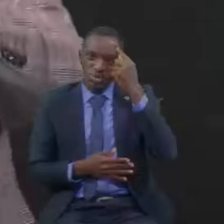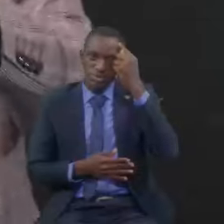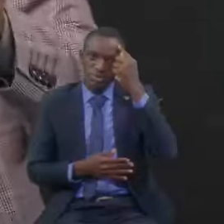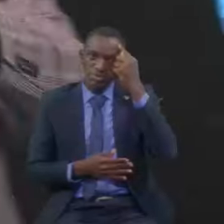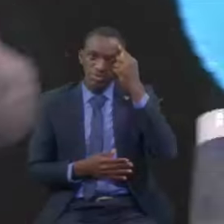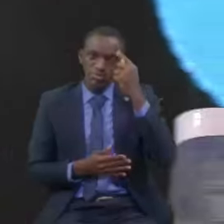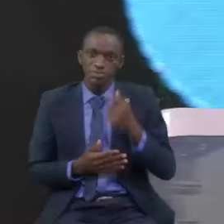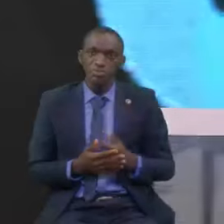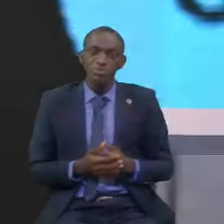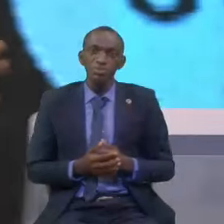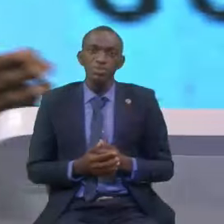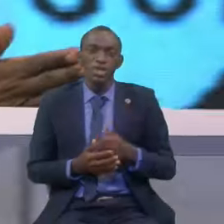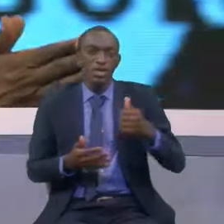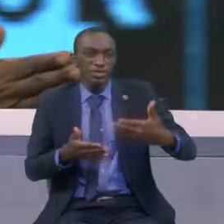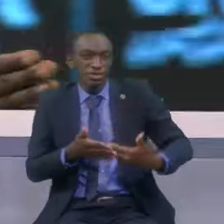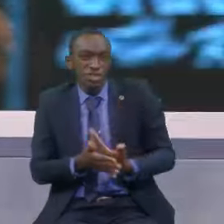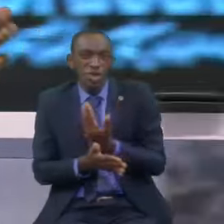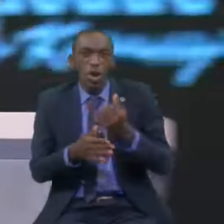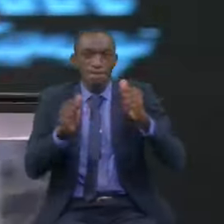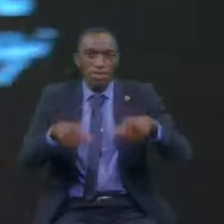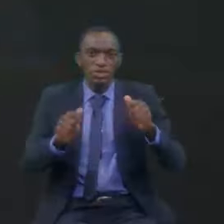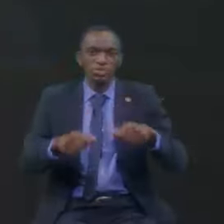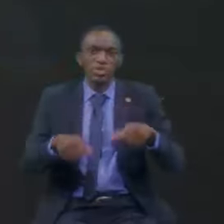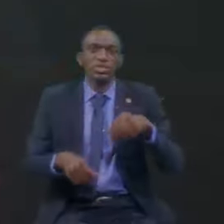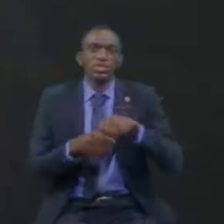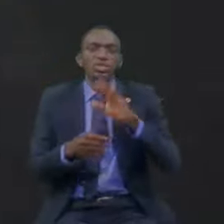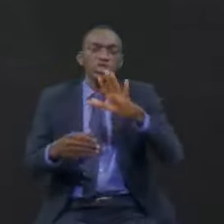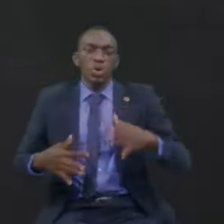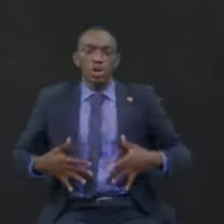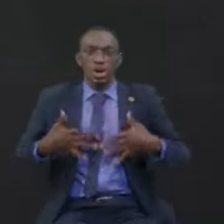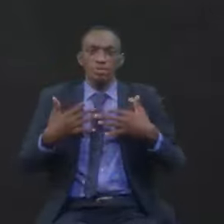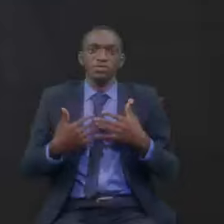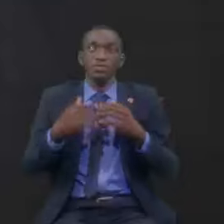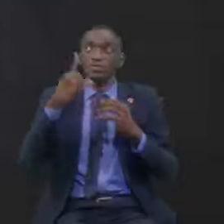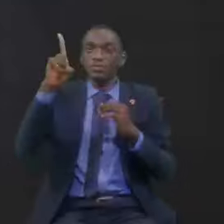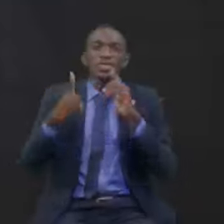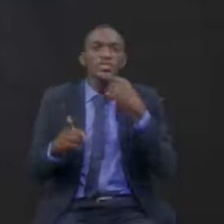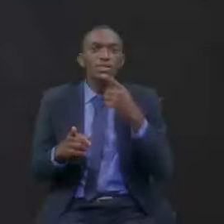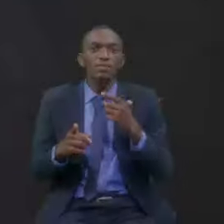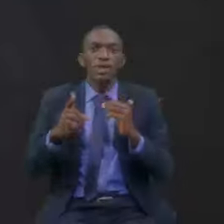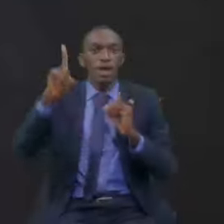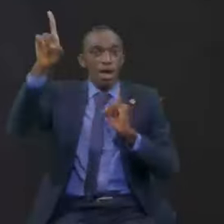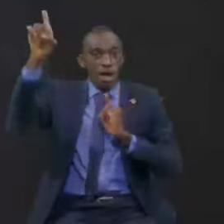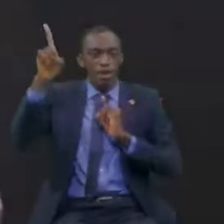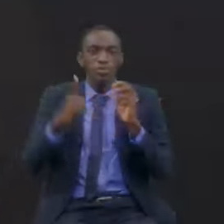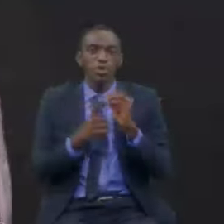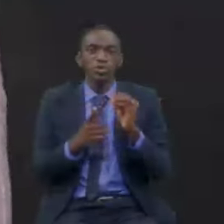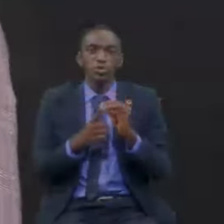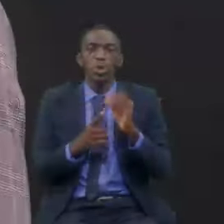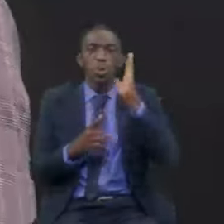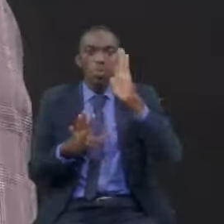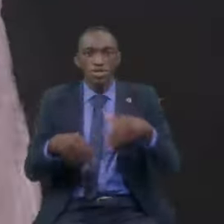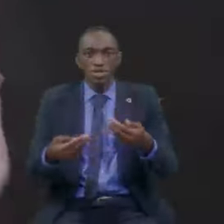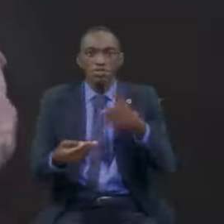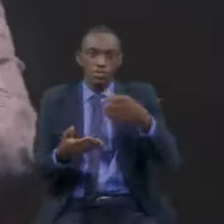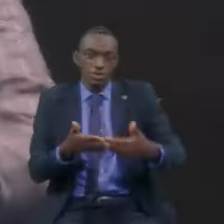possibility in your life. He says, I also will give you a new heart, and a new spirit will I